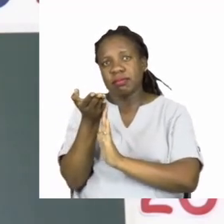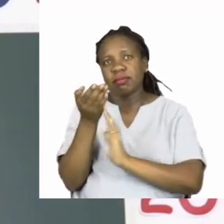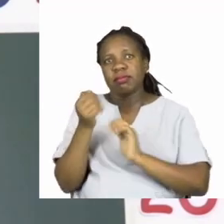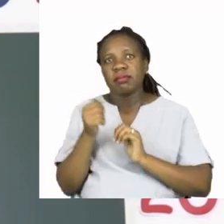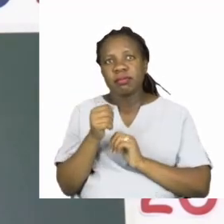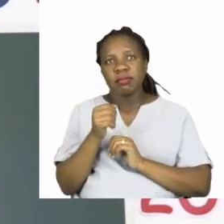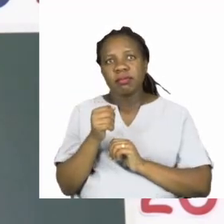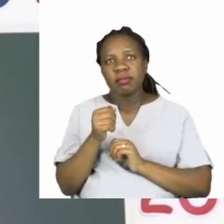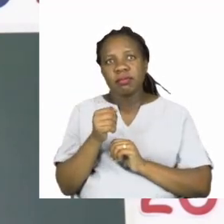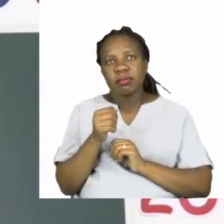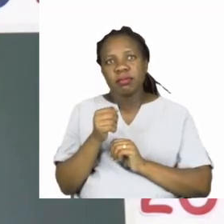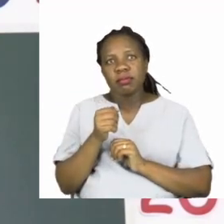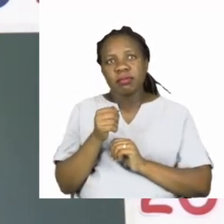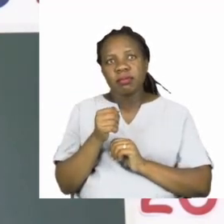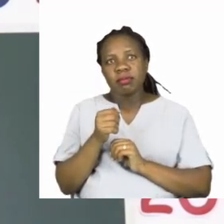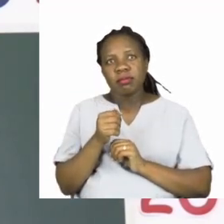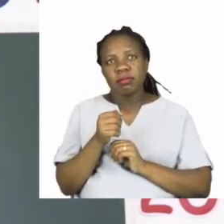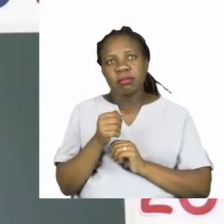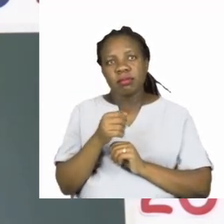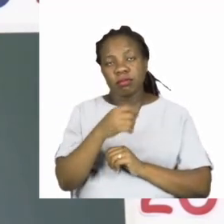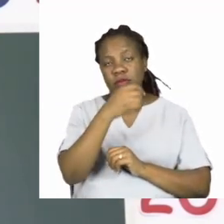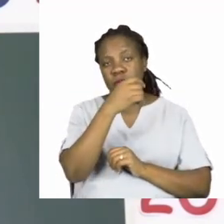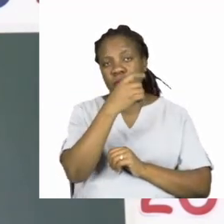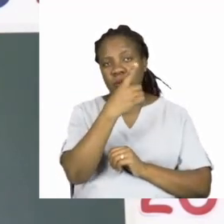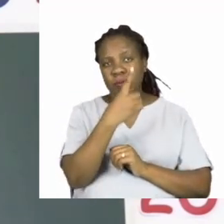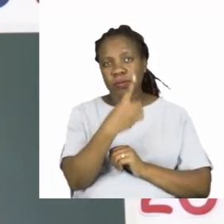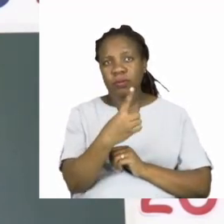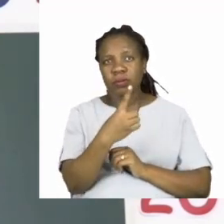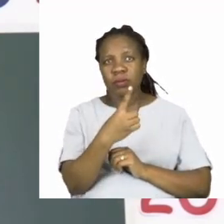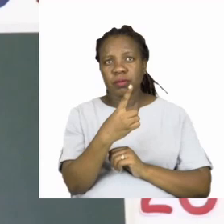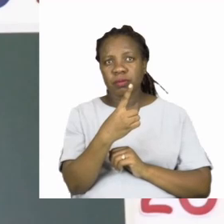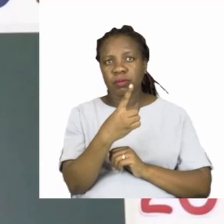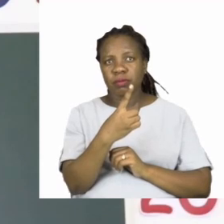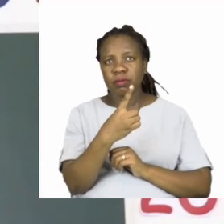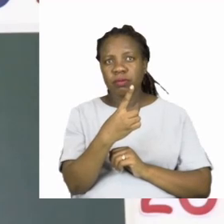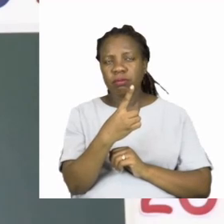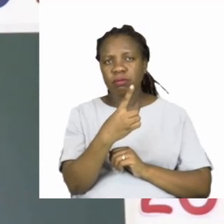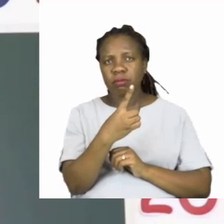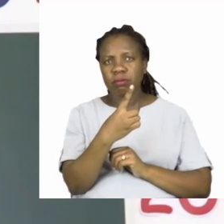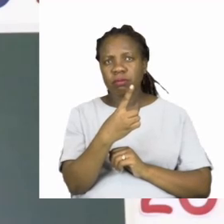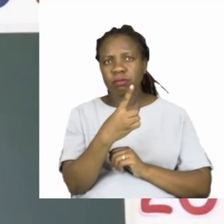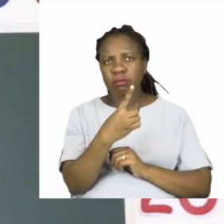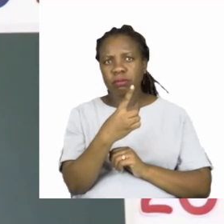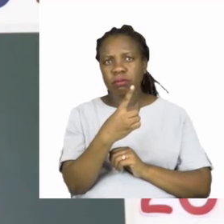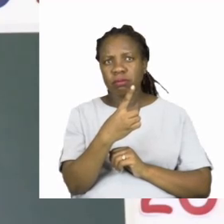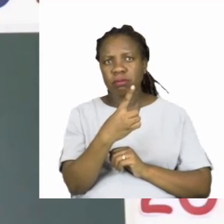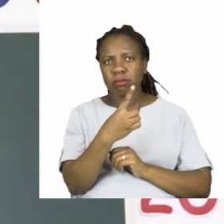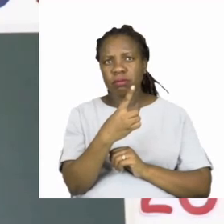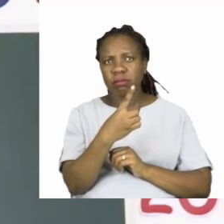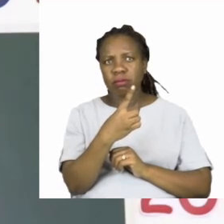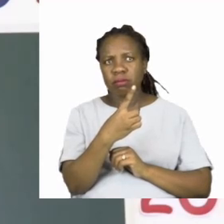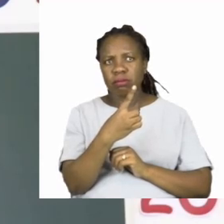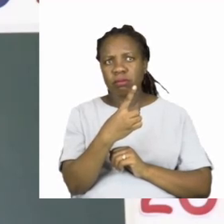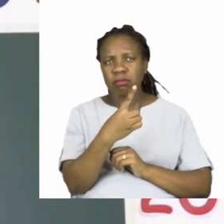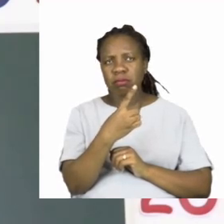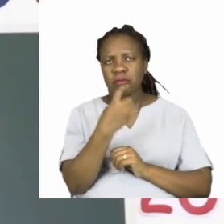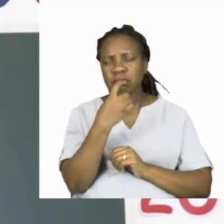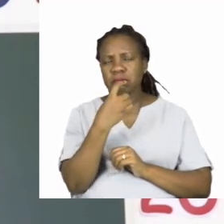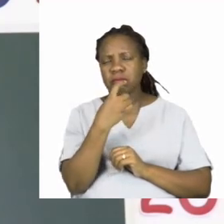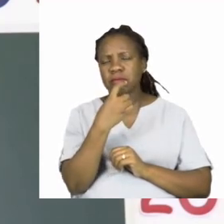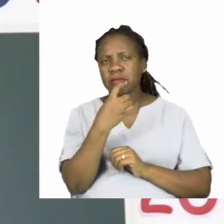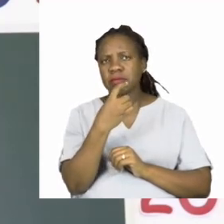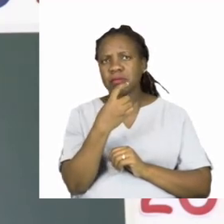saying 100, which is already there, we no longer say 7 and we no longer